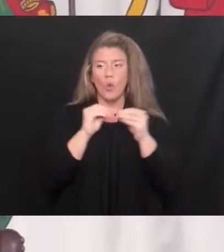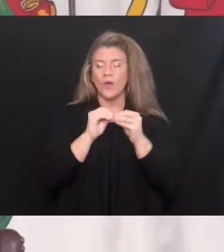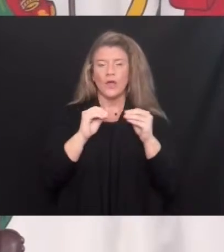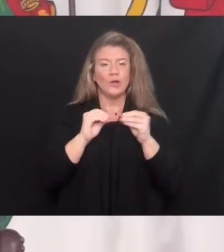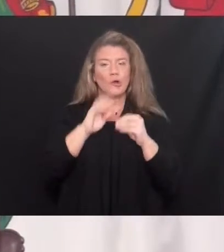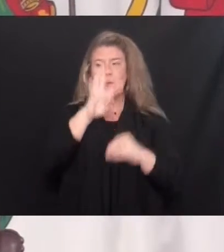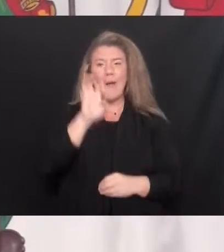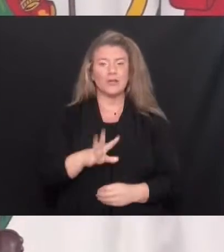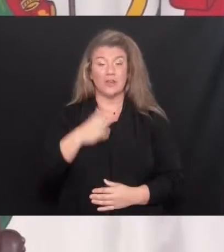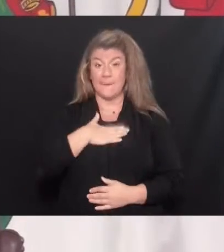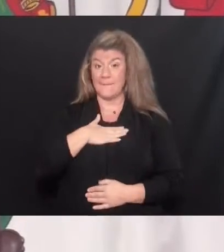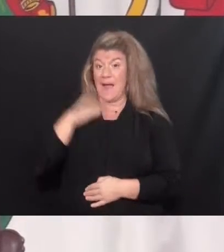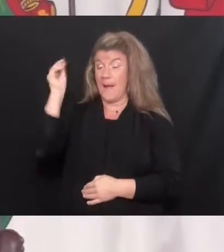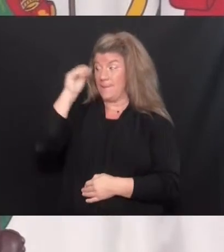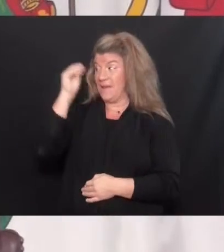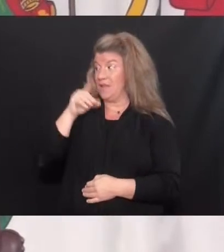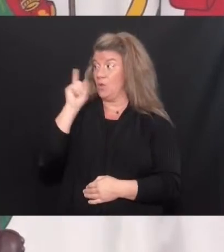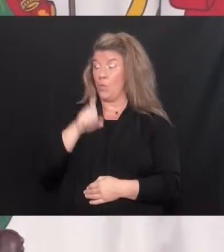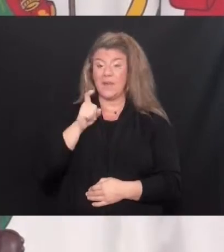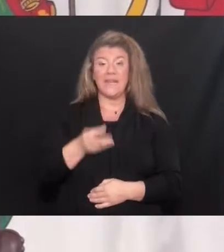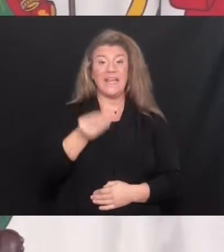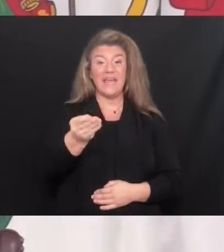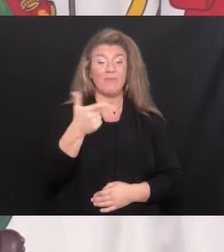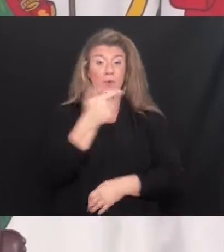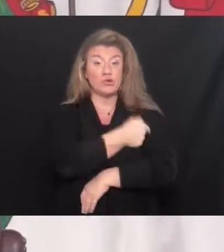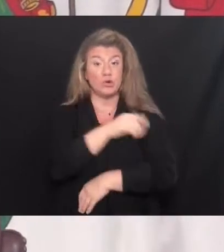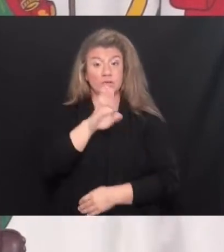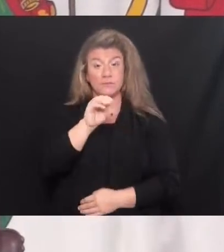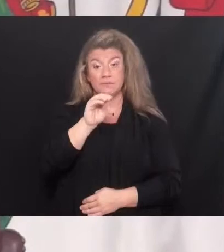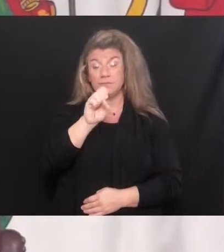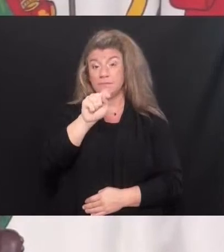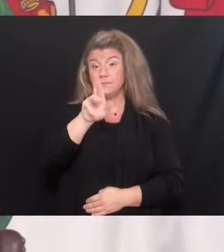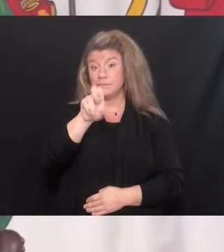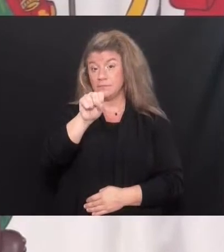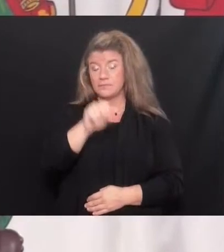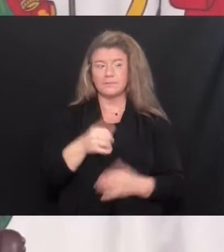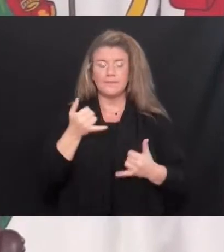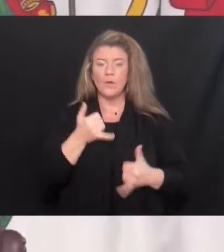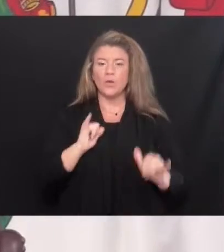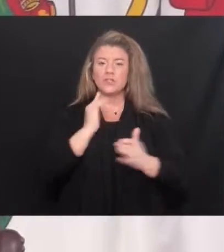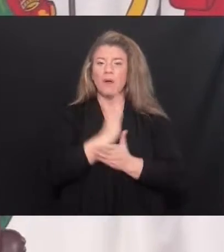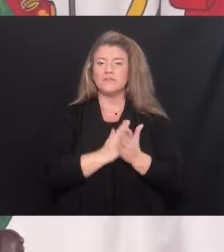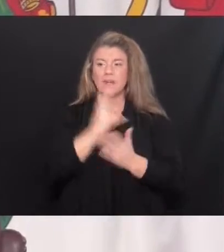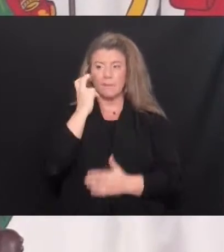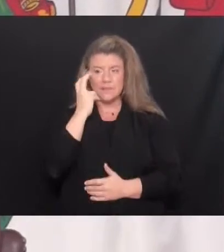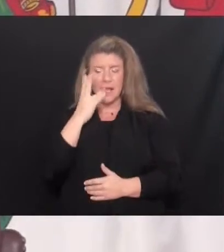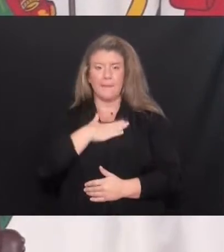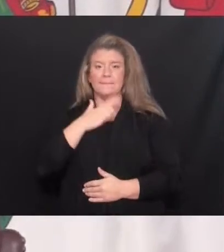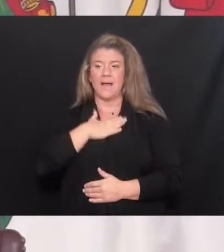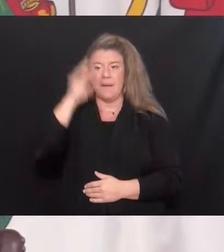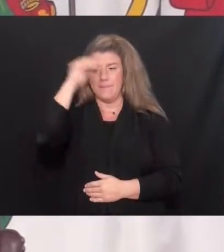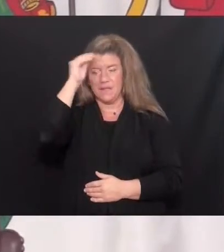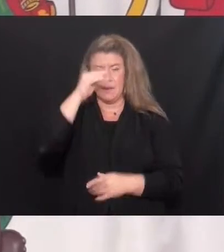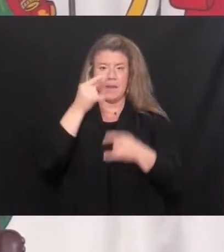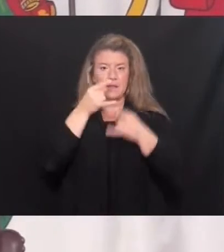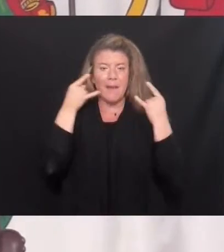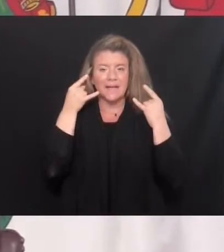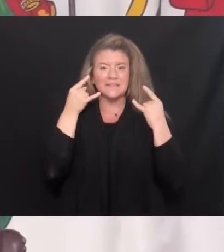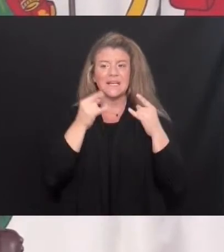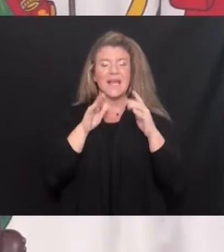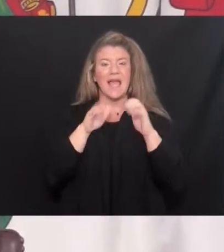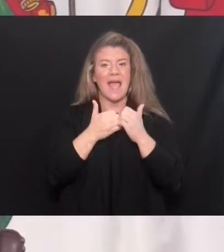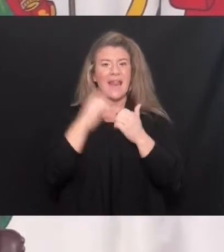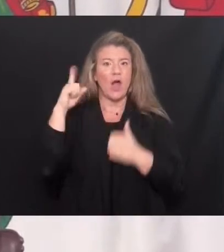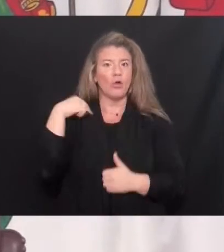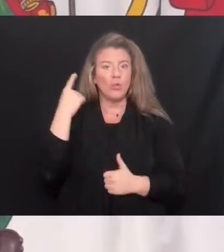opinion, we need to be given boosters. There is some still question, in my opinion, about these masks and you know, how